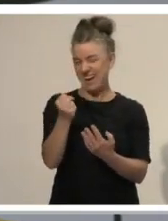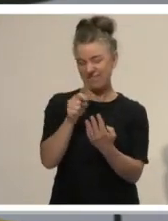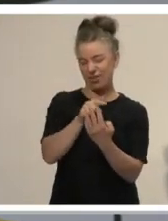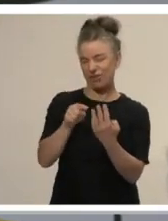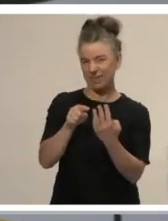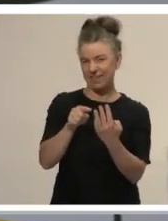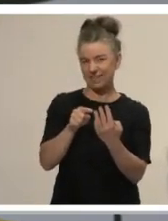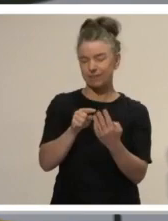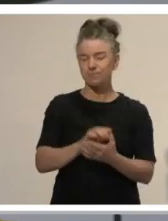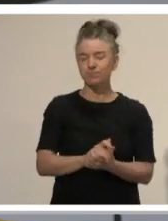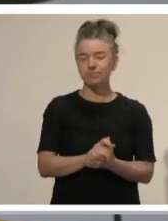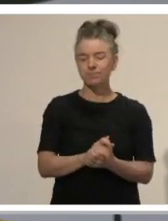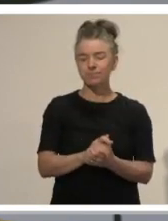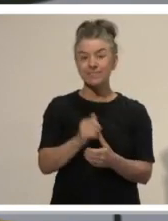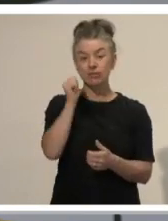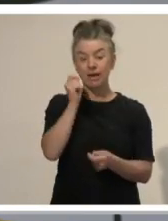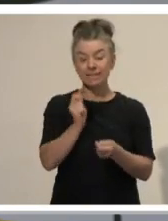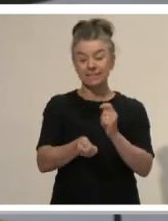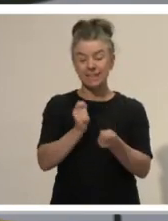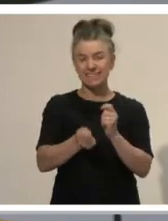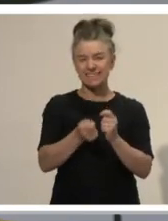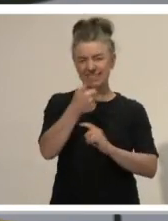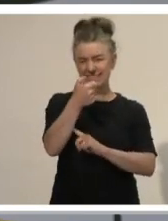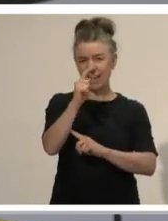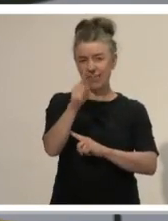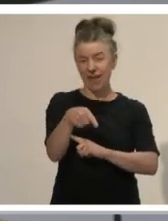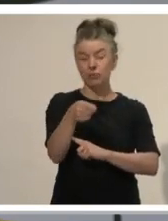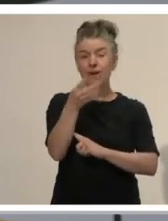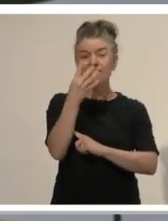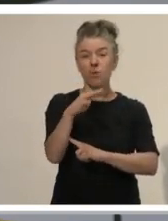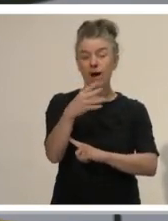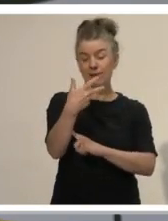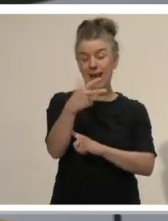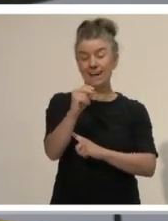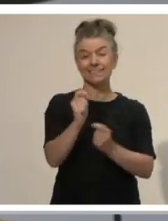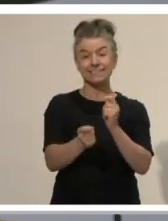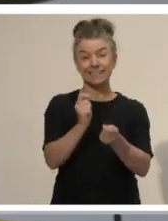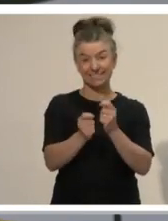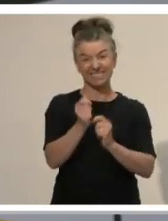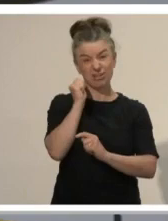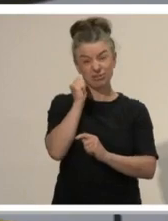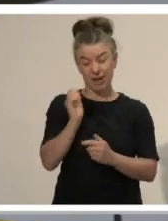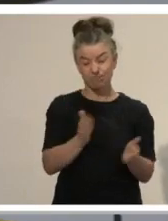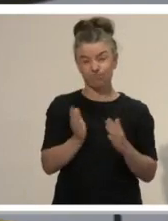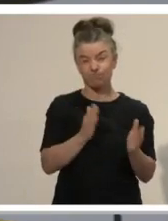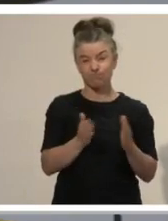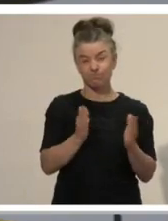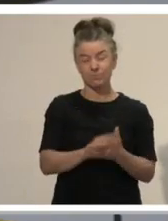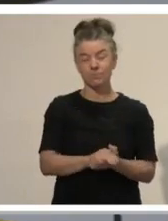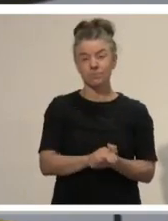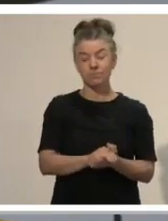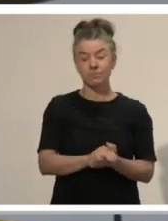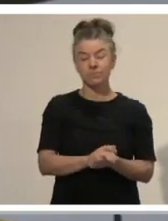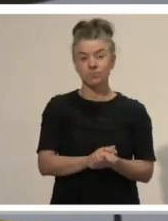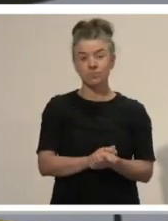laboratories processed a record 6,480 tests yesterday. So if you look at the new confirmed cases,